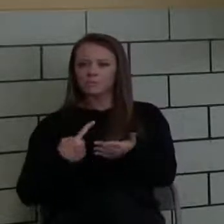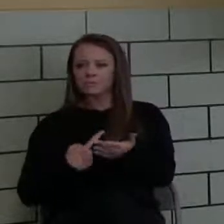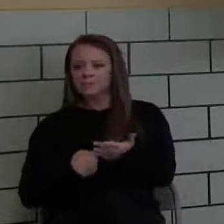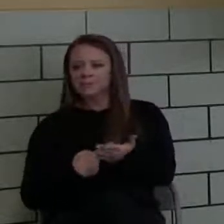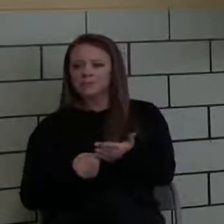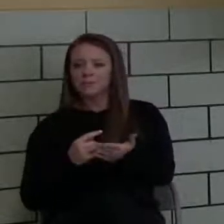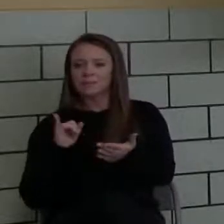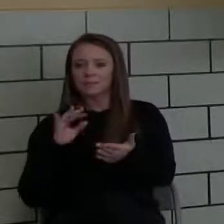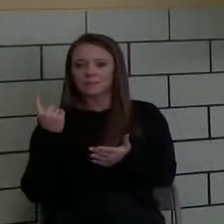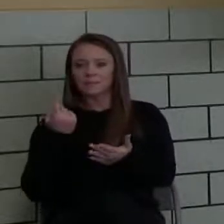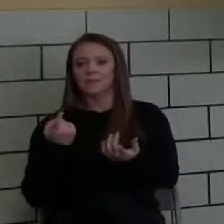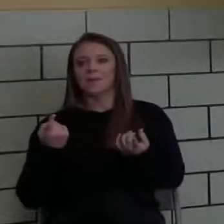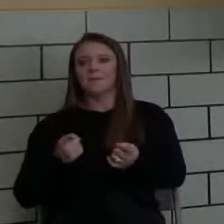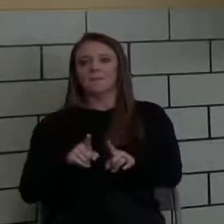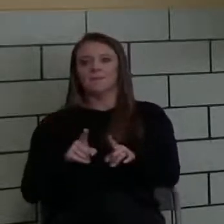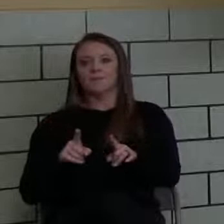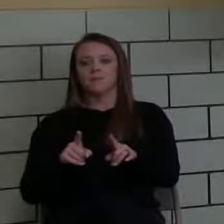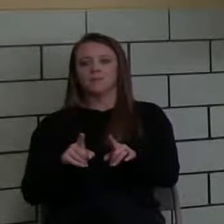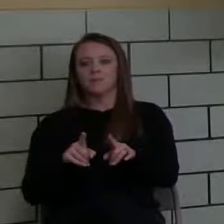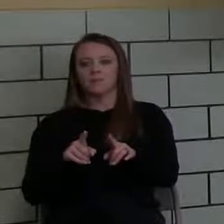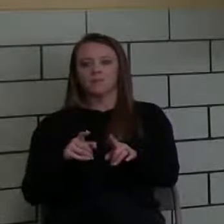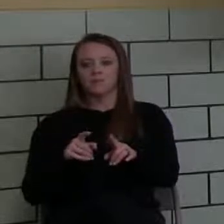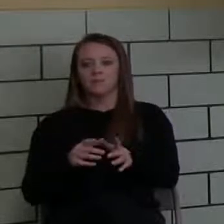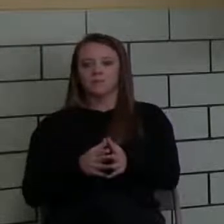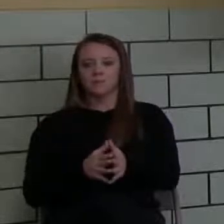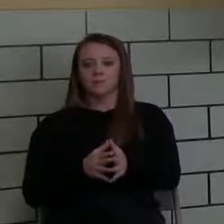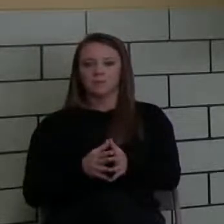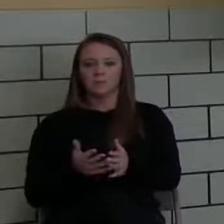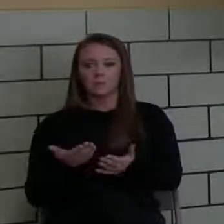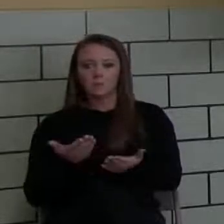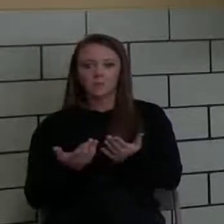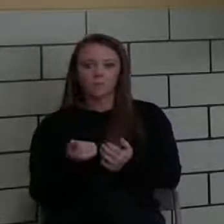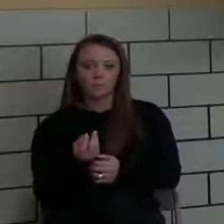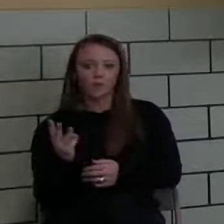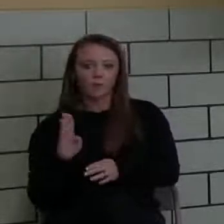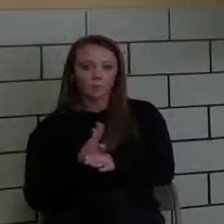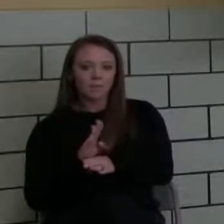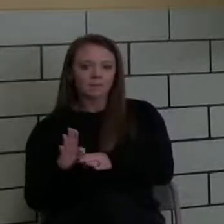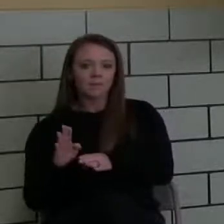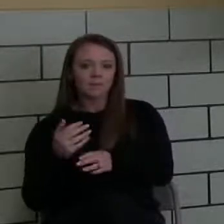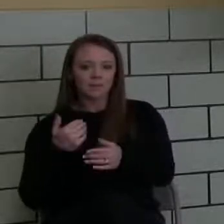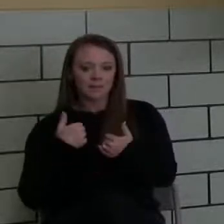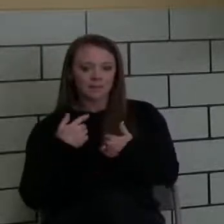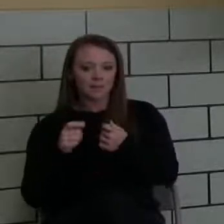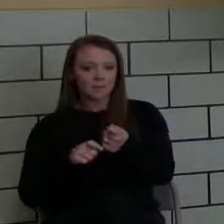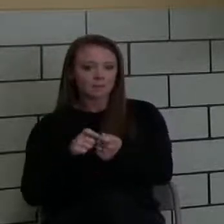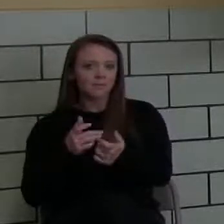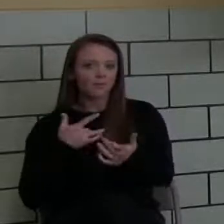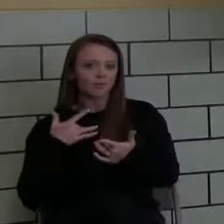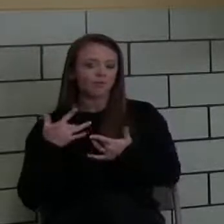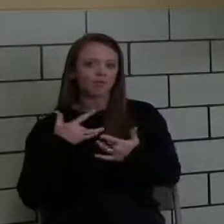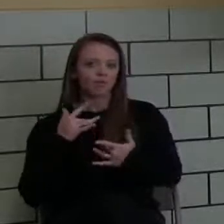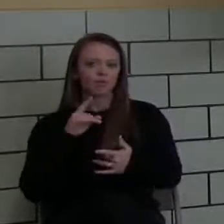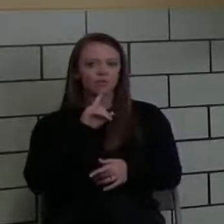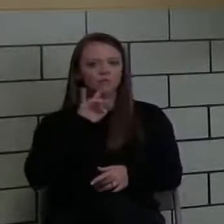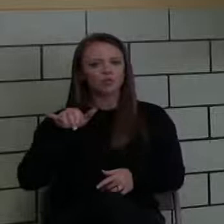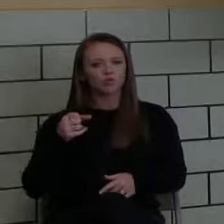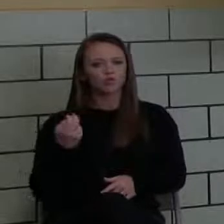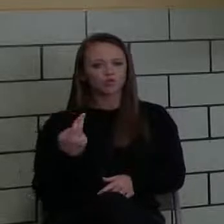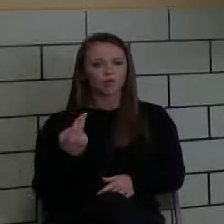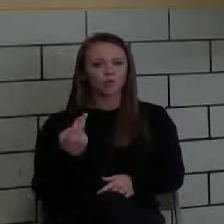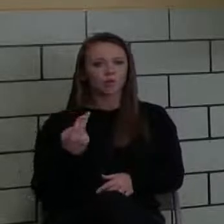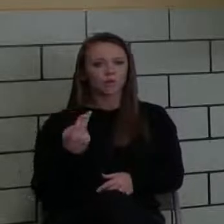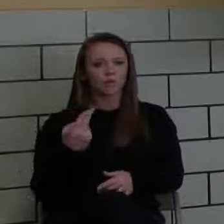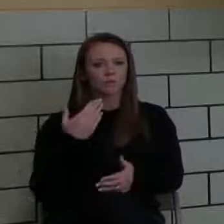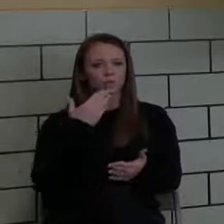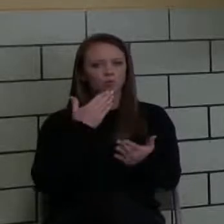might be only 5 businesses that care about one particular thing. So Josh is just gonna have to do a good job with getting to know